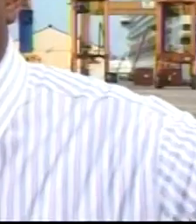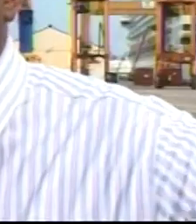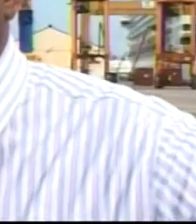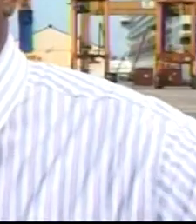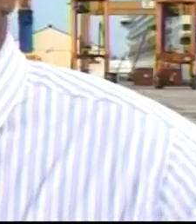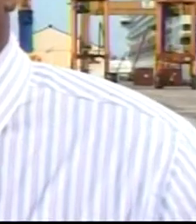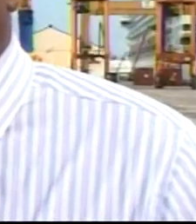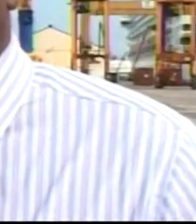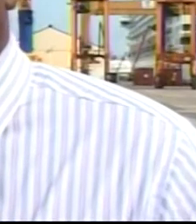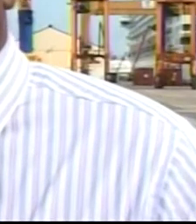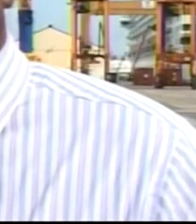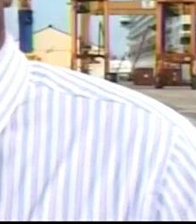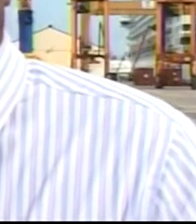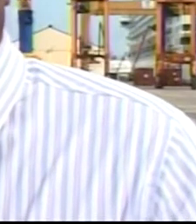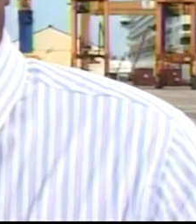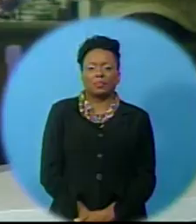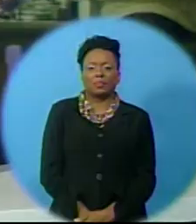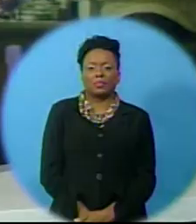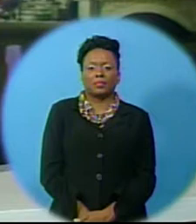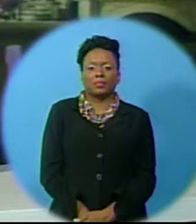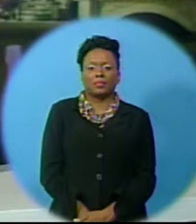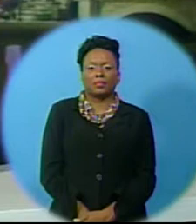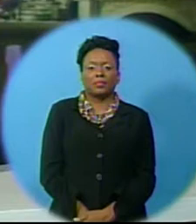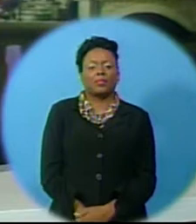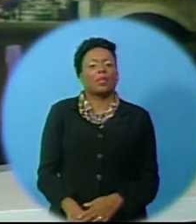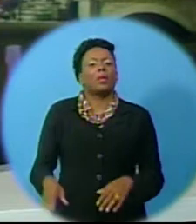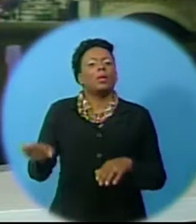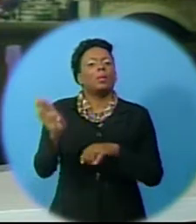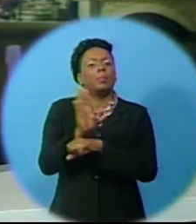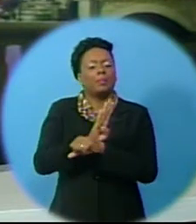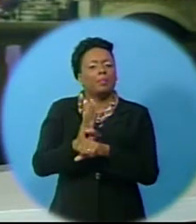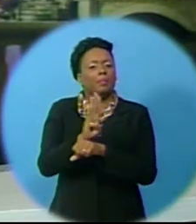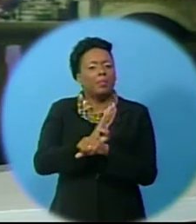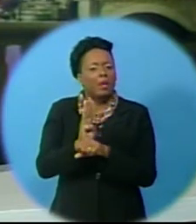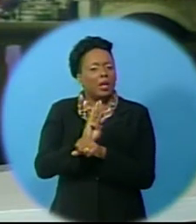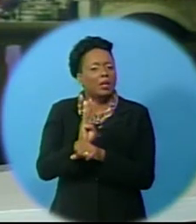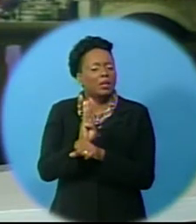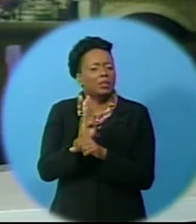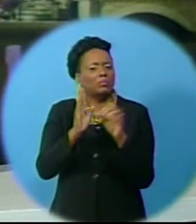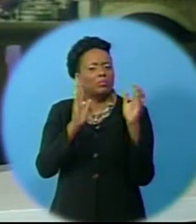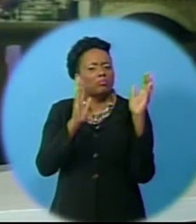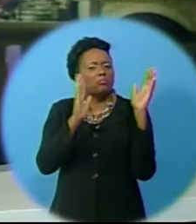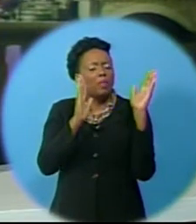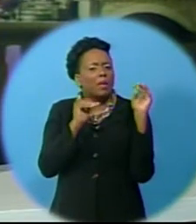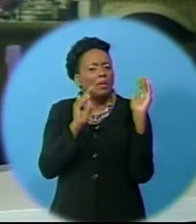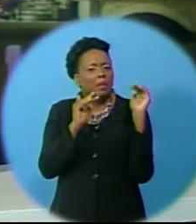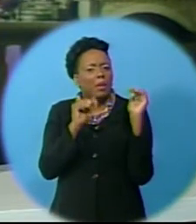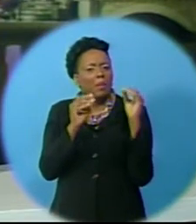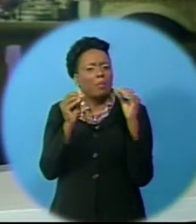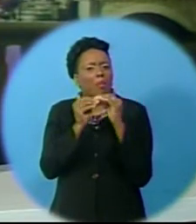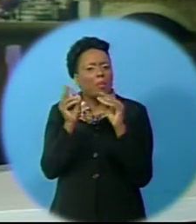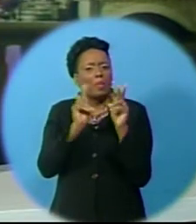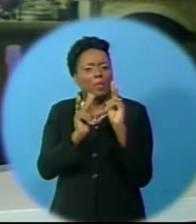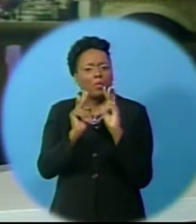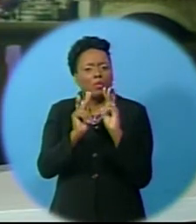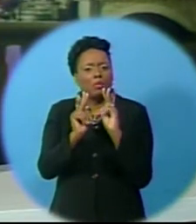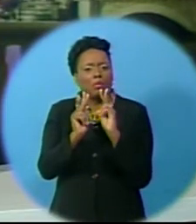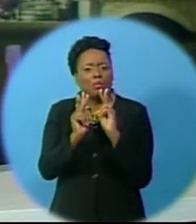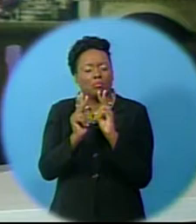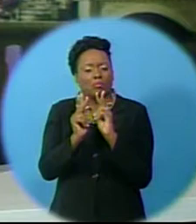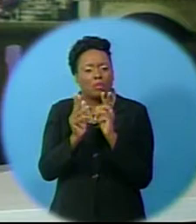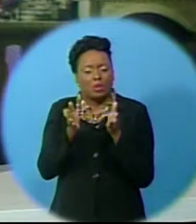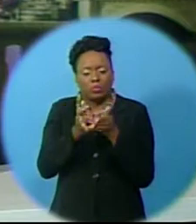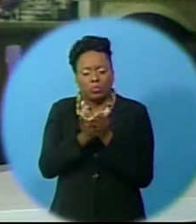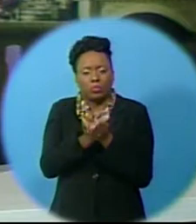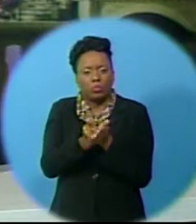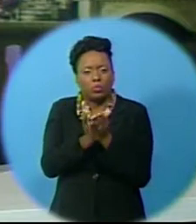goes out the 75 meters. As Barbados anticipates increases in cruise arrivals, an appeal is being made for